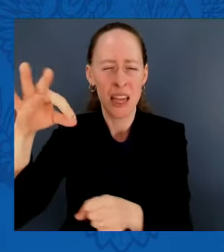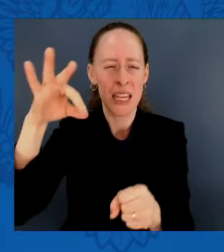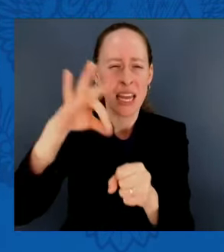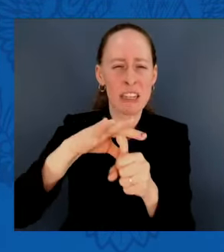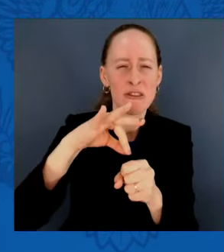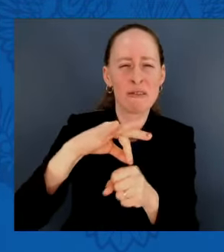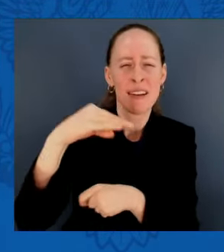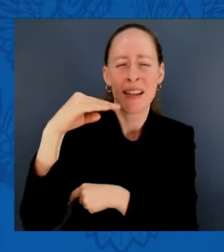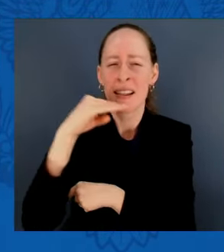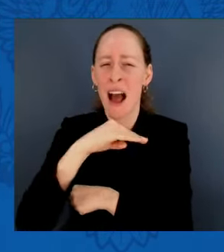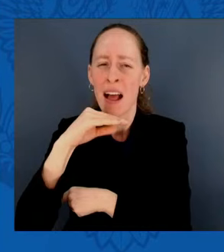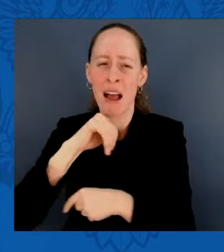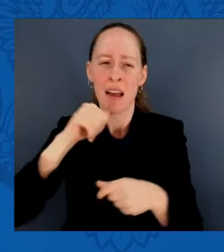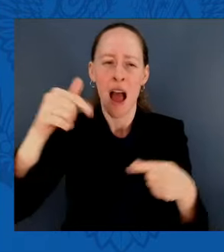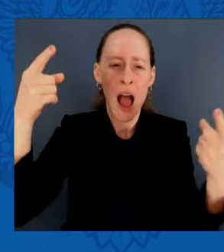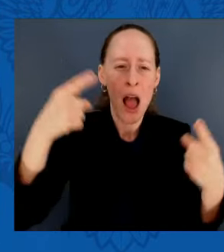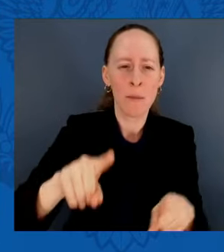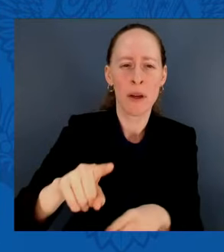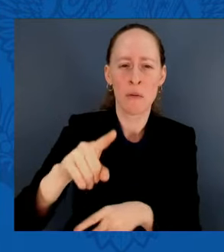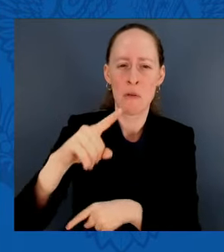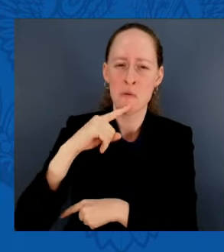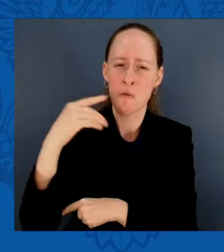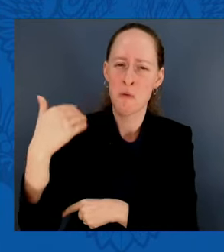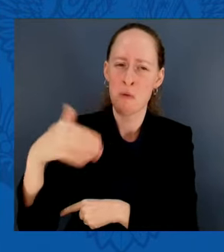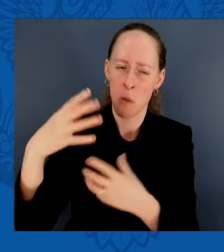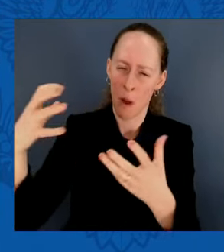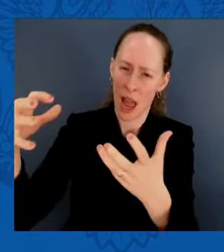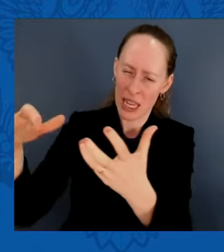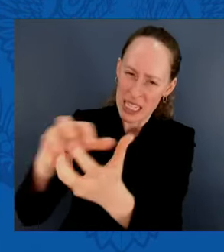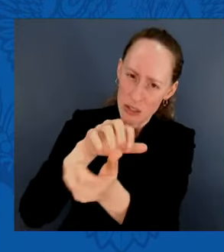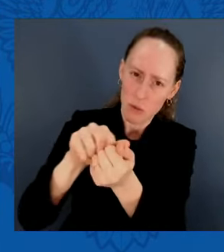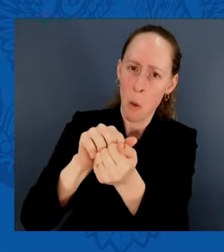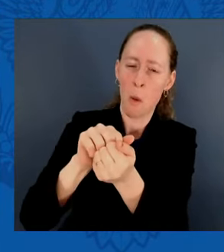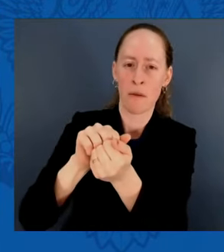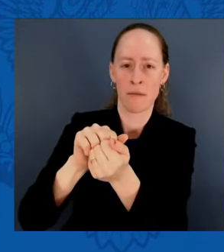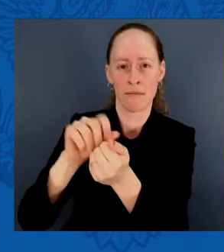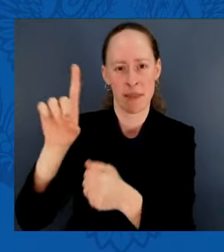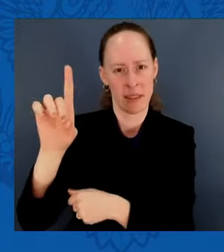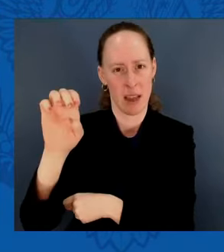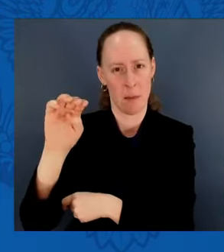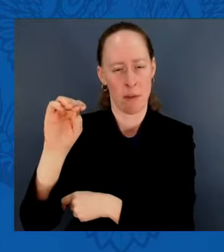U.S. democracy since the Civil War. But they failed.